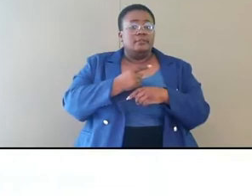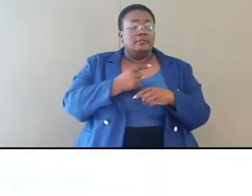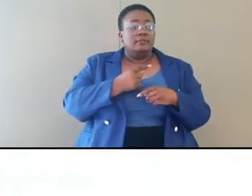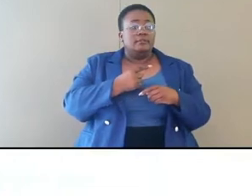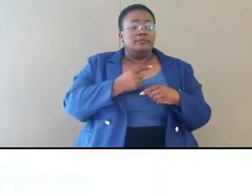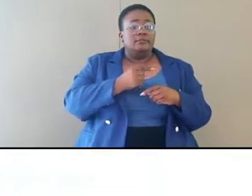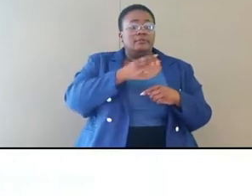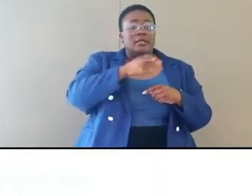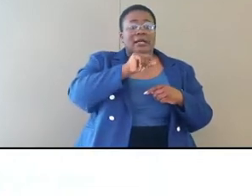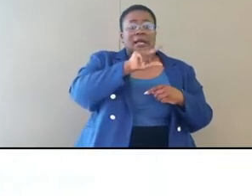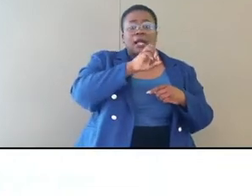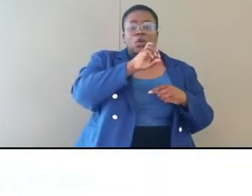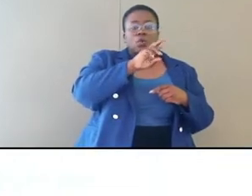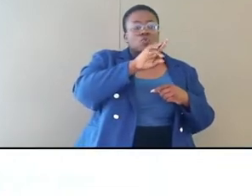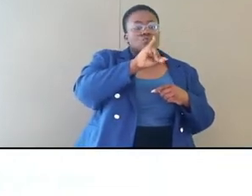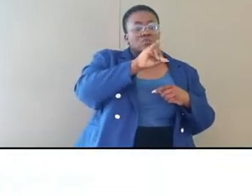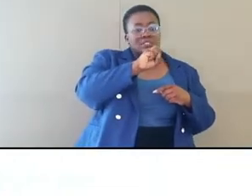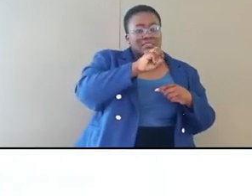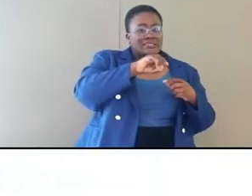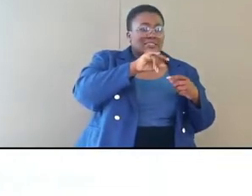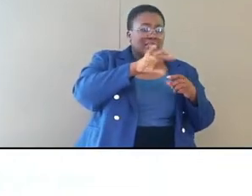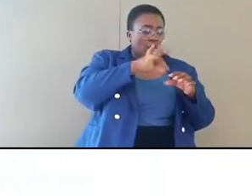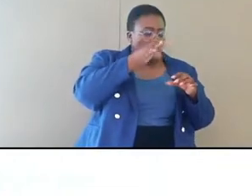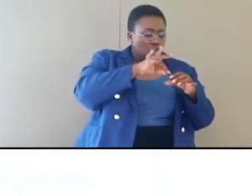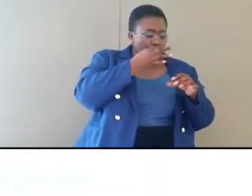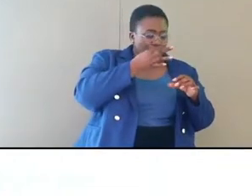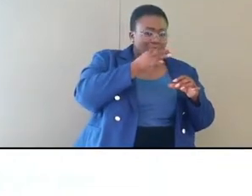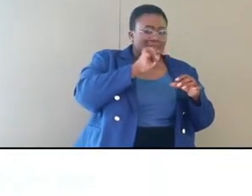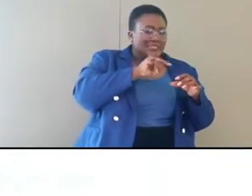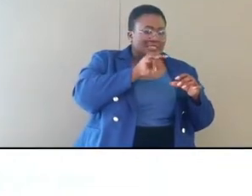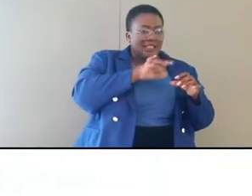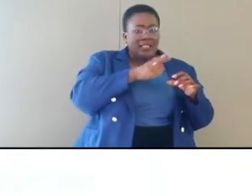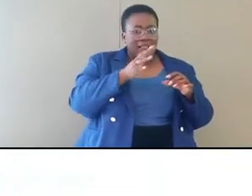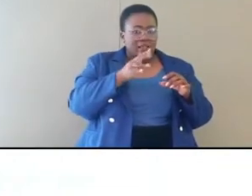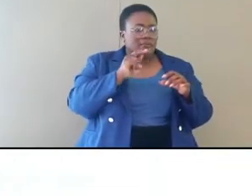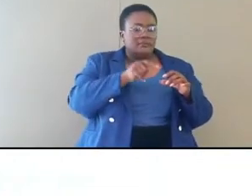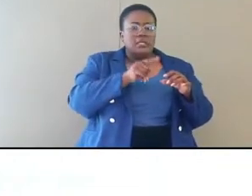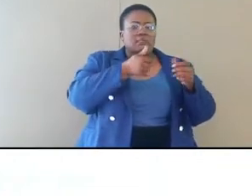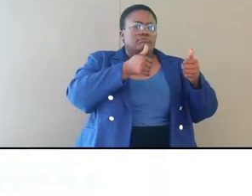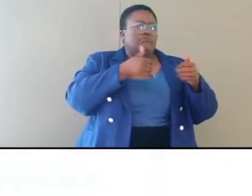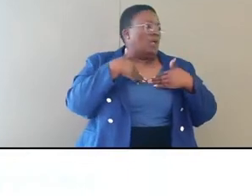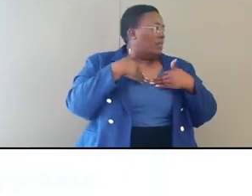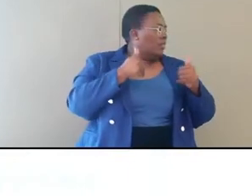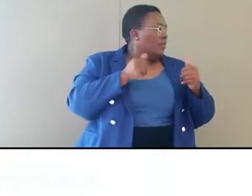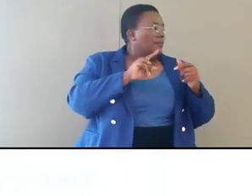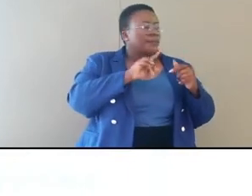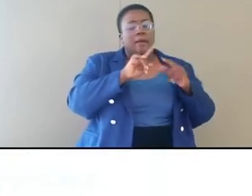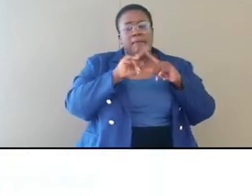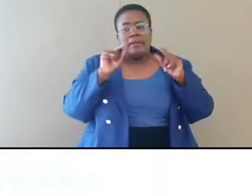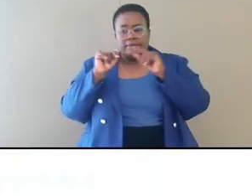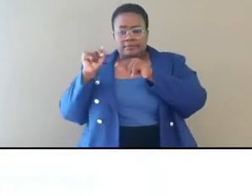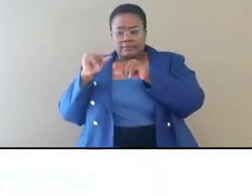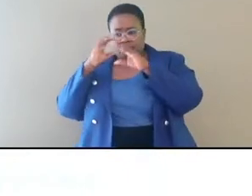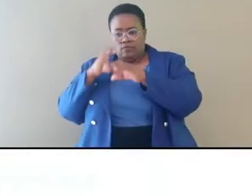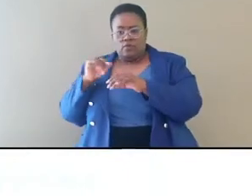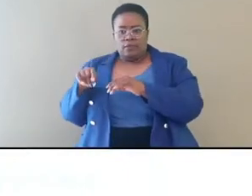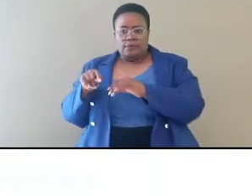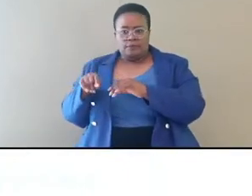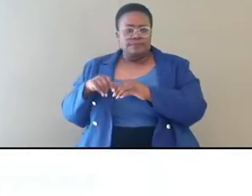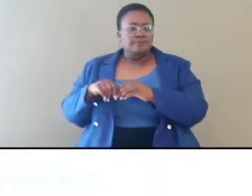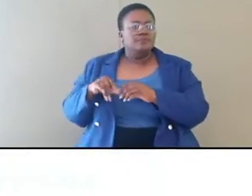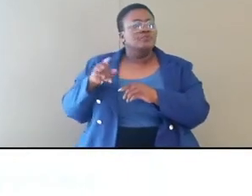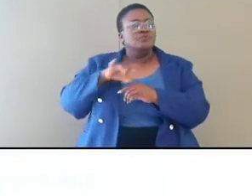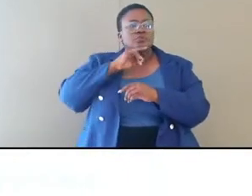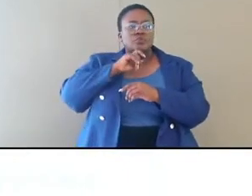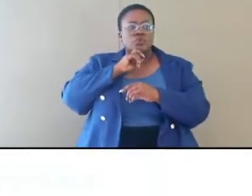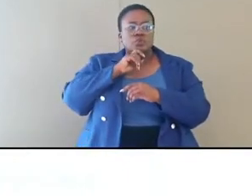nutrition. So, what Stats SA has done, and there's a whole methodological report in order to do it, they use the